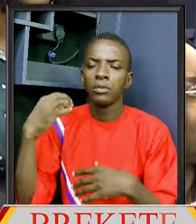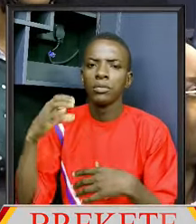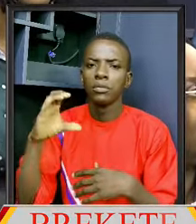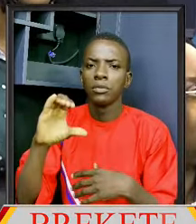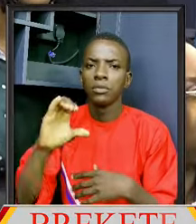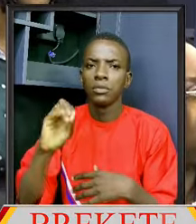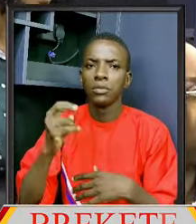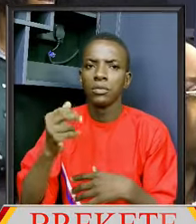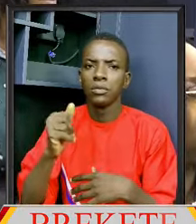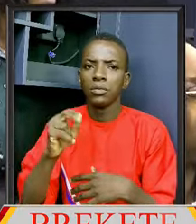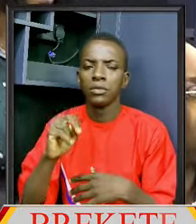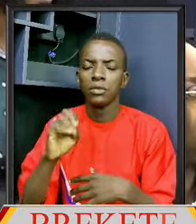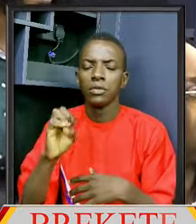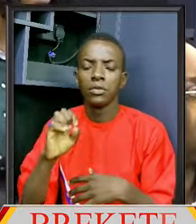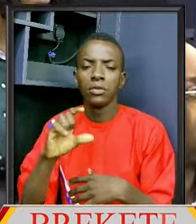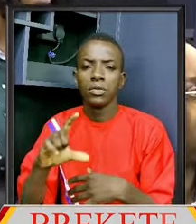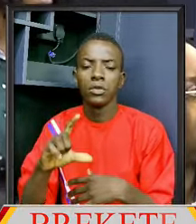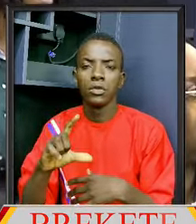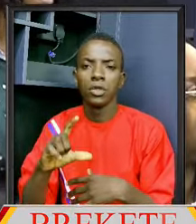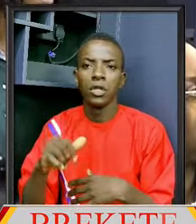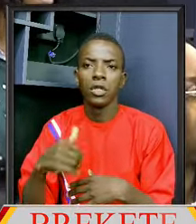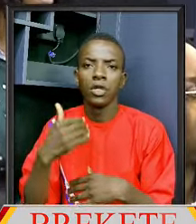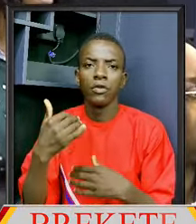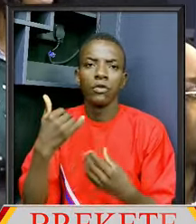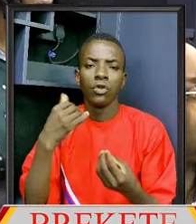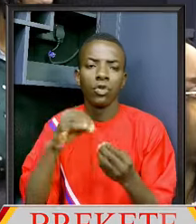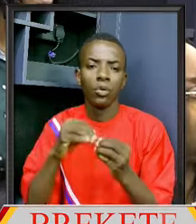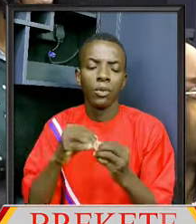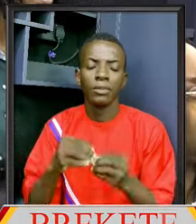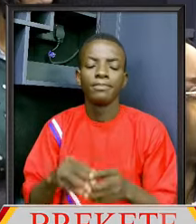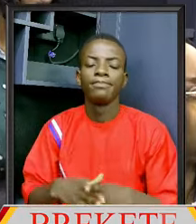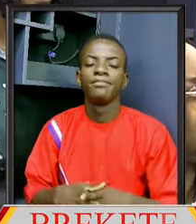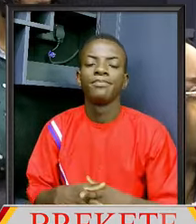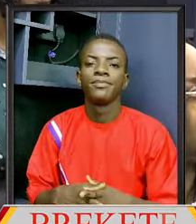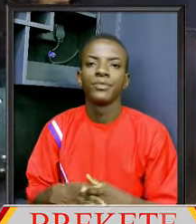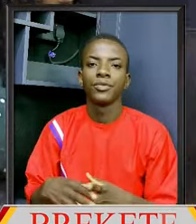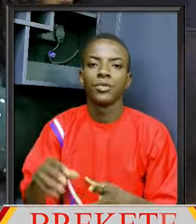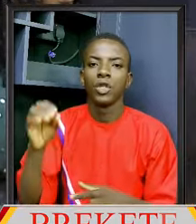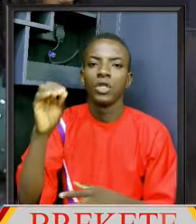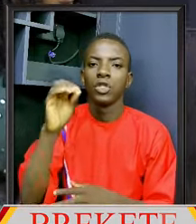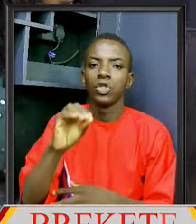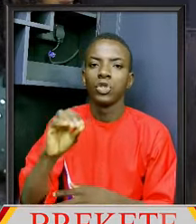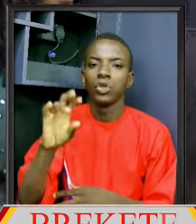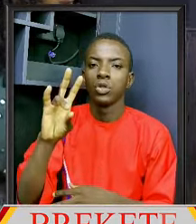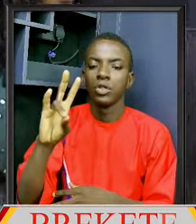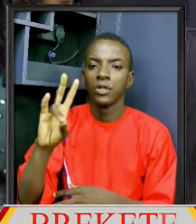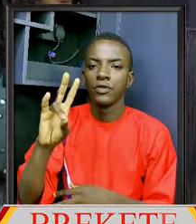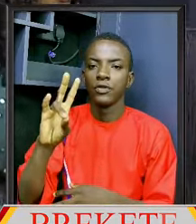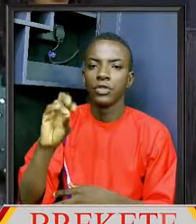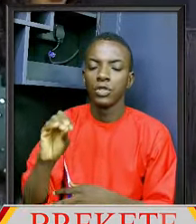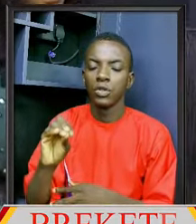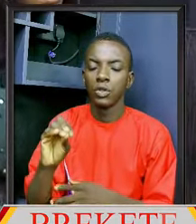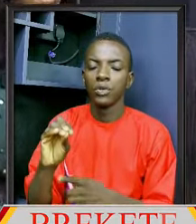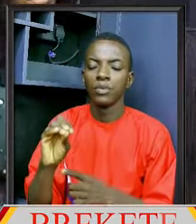Only WhatsApp, no call. Okay. And I go give the number. Okay, give them sharp, sharp.